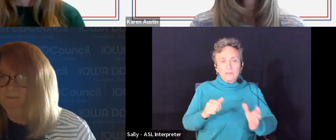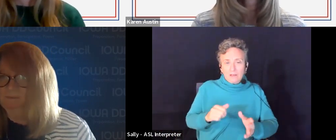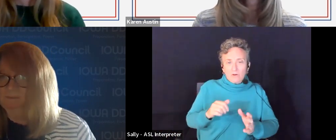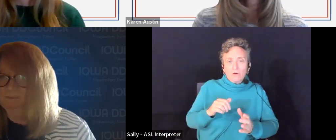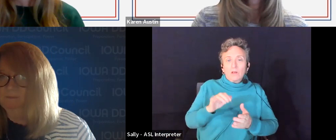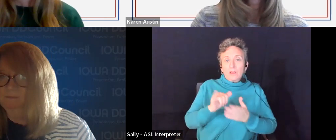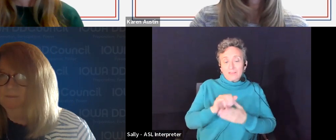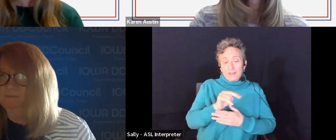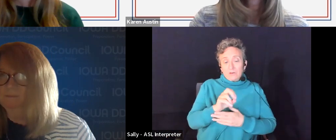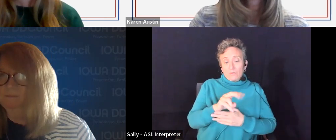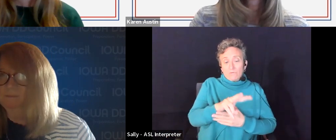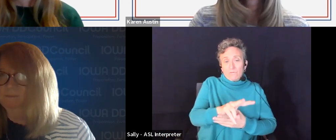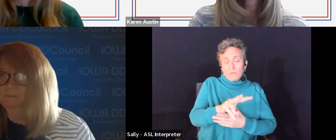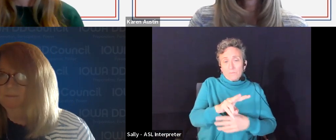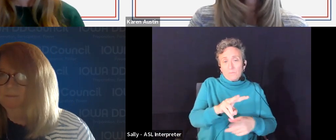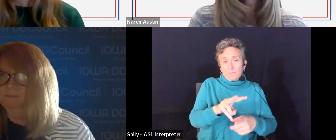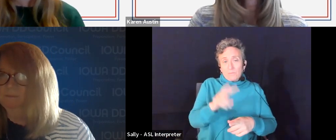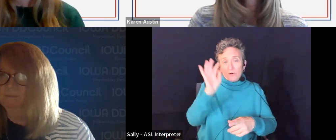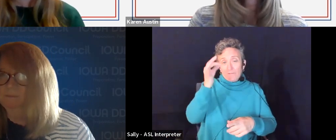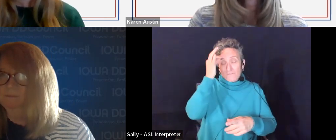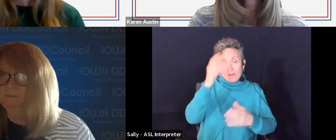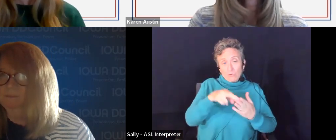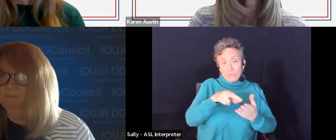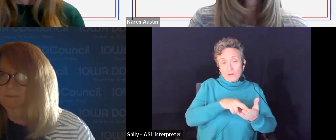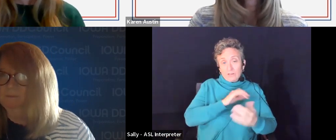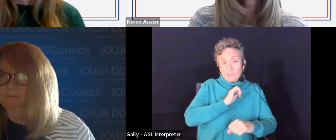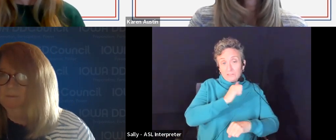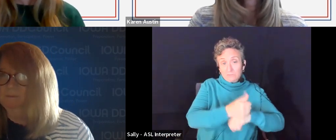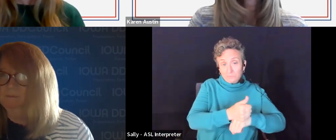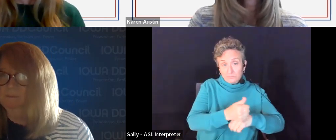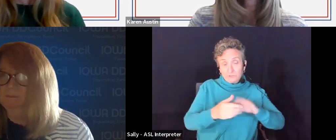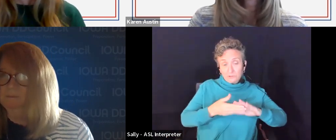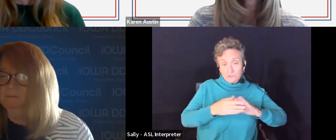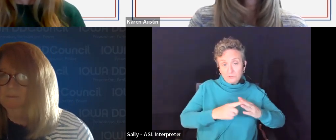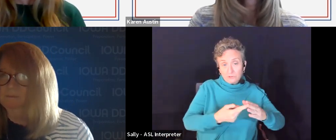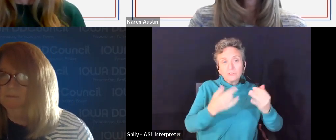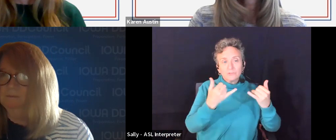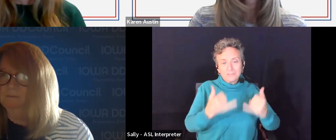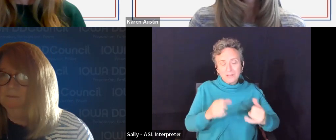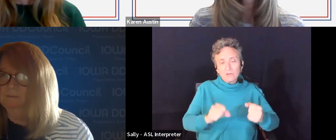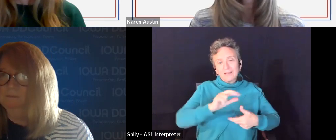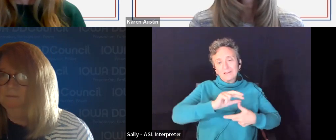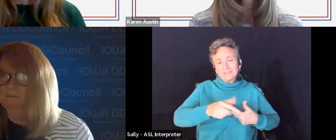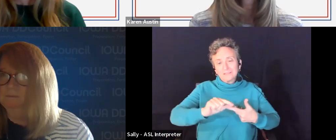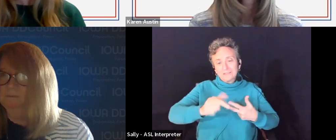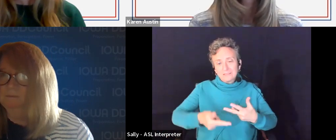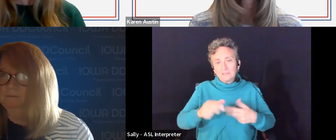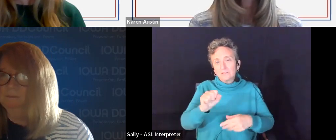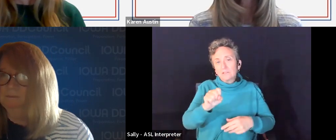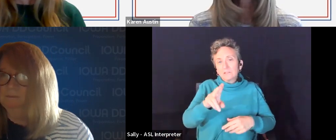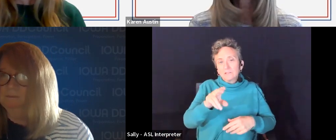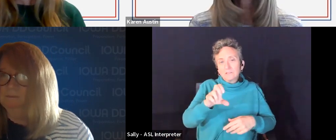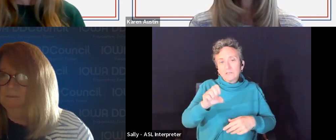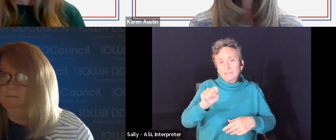those November, the federal regs being implemented, you can now set up a successor beneficiary, but they must be